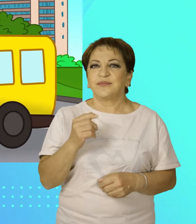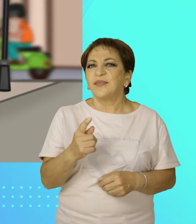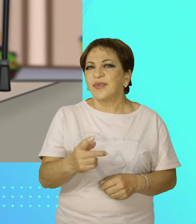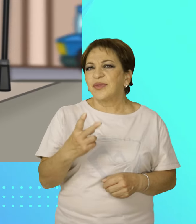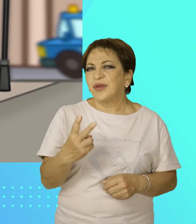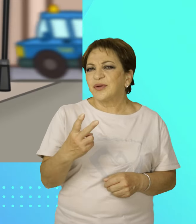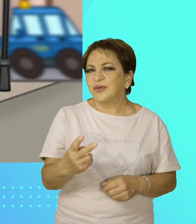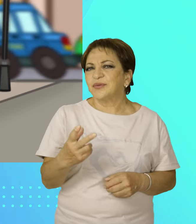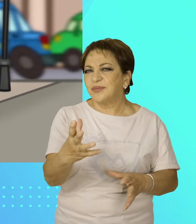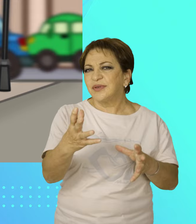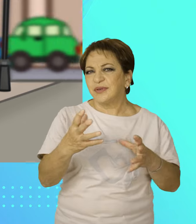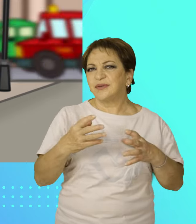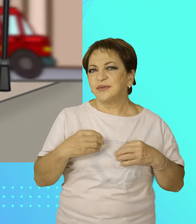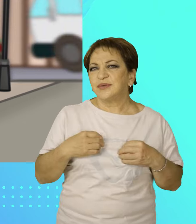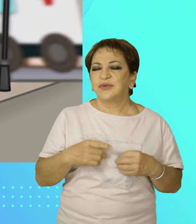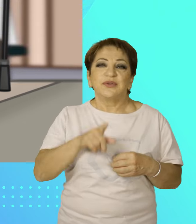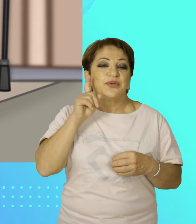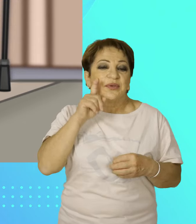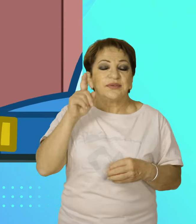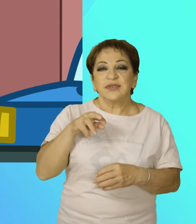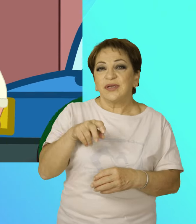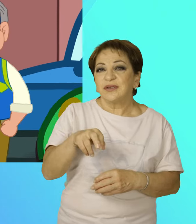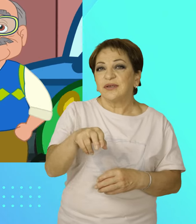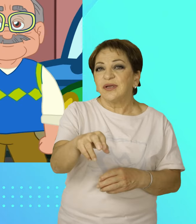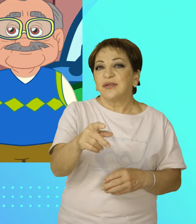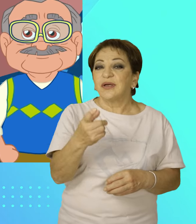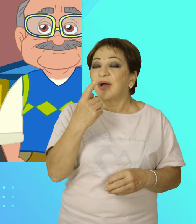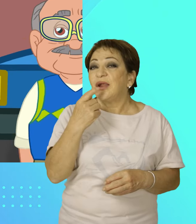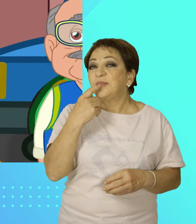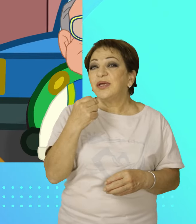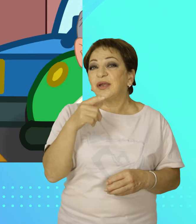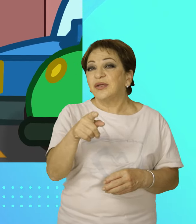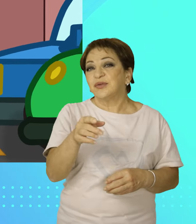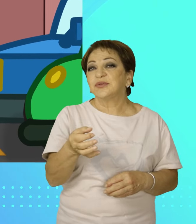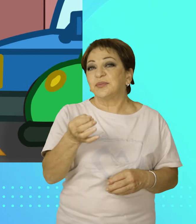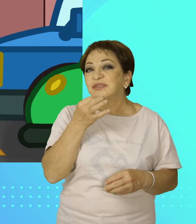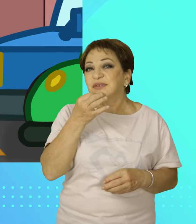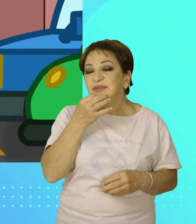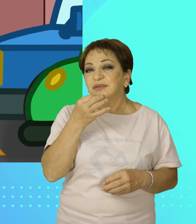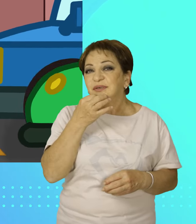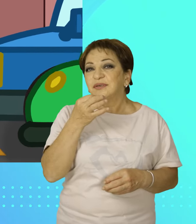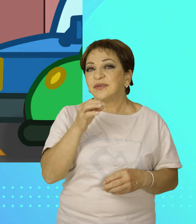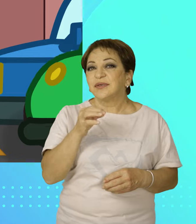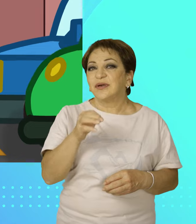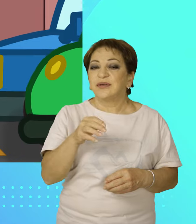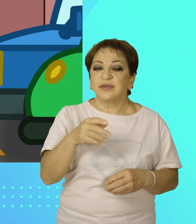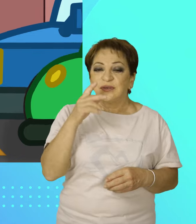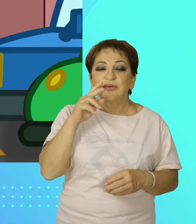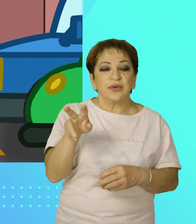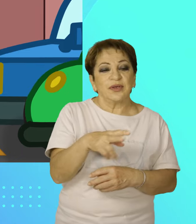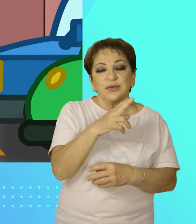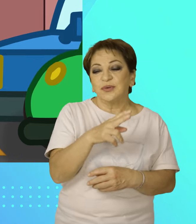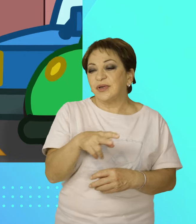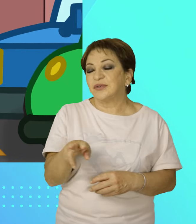1 2 1 that I have no idea mend you I